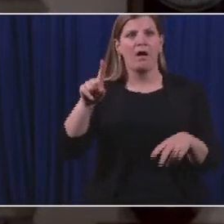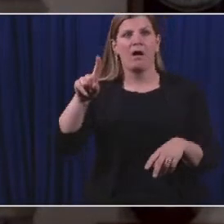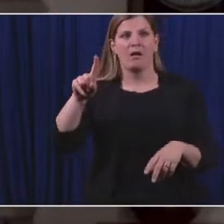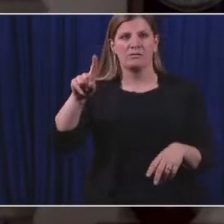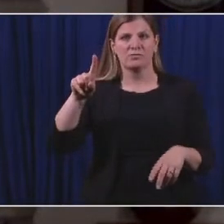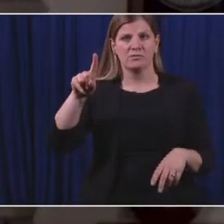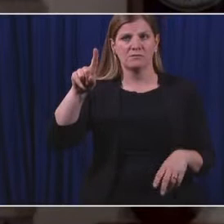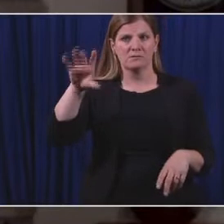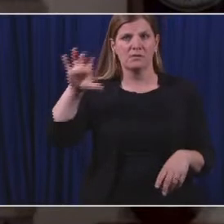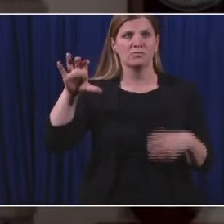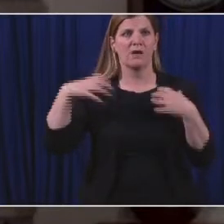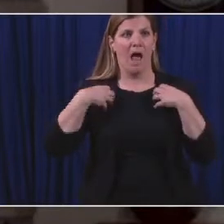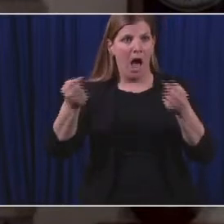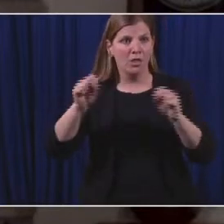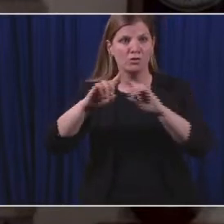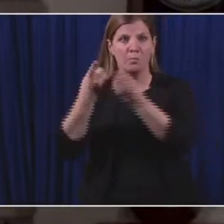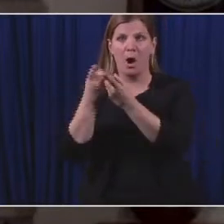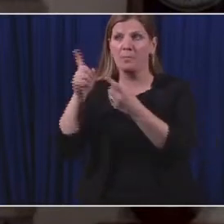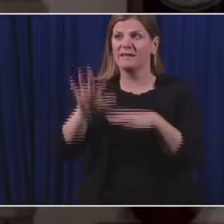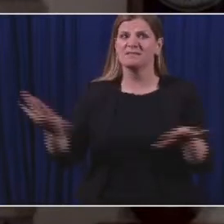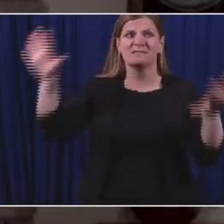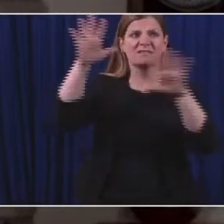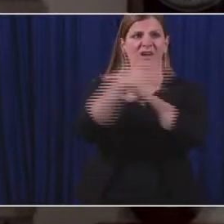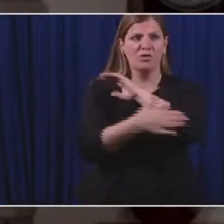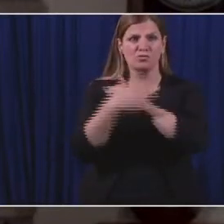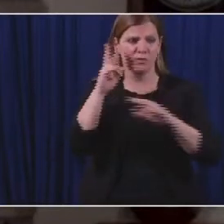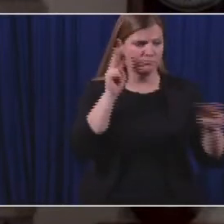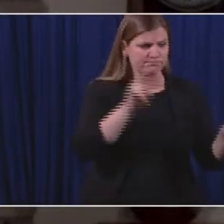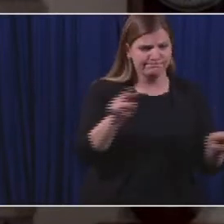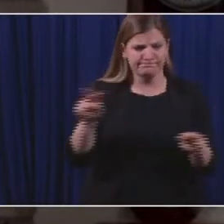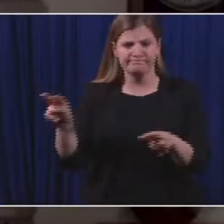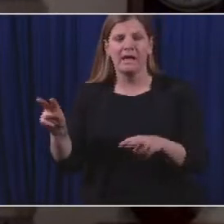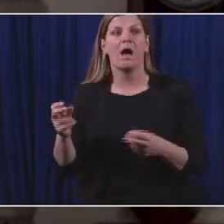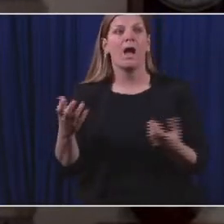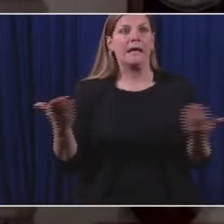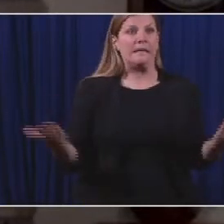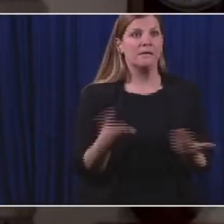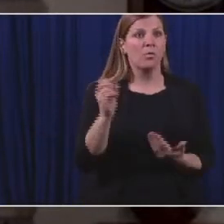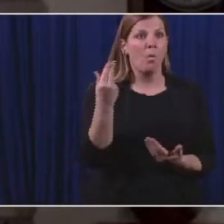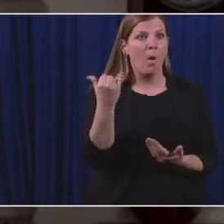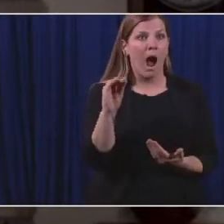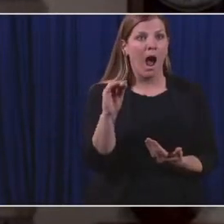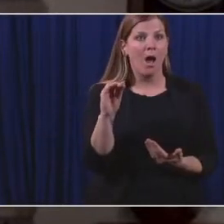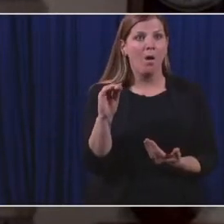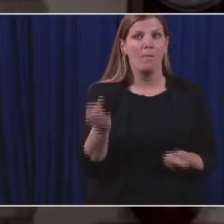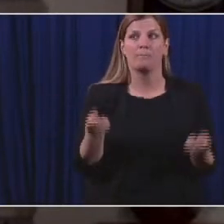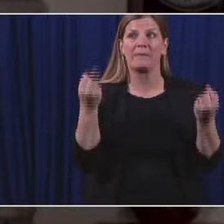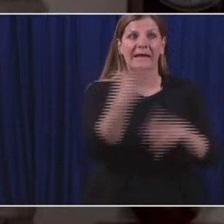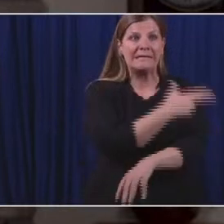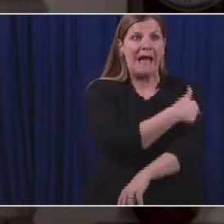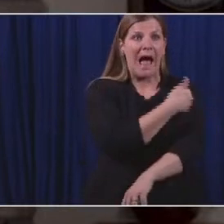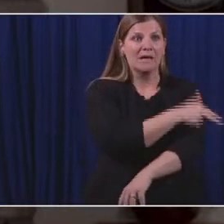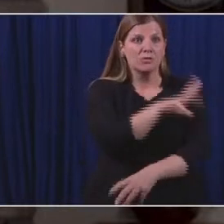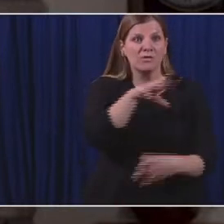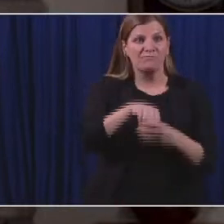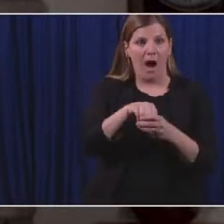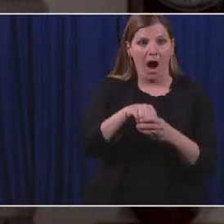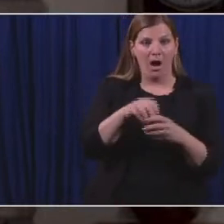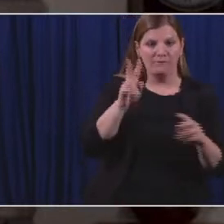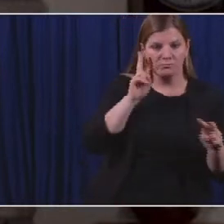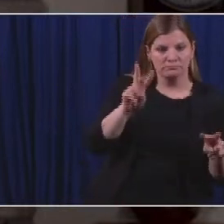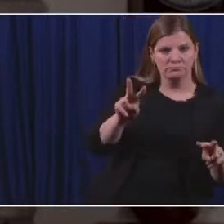many hospitals throughout the state of Ohio that are certainly directly involved in this. You're going to see